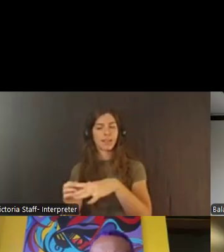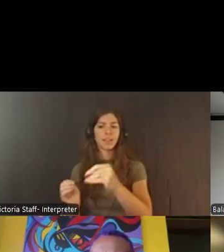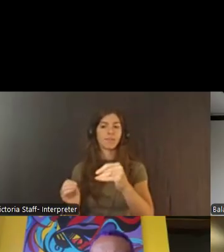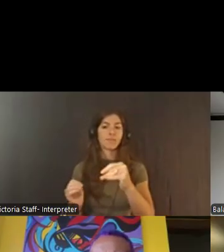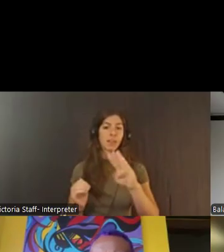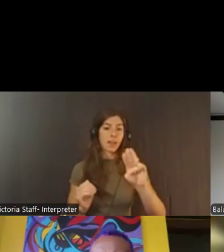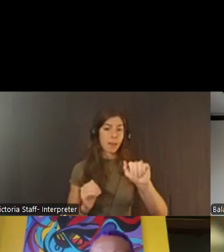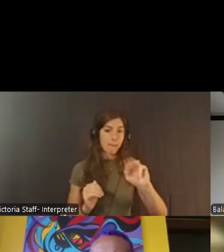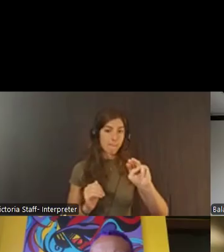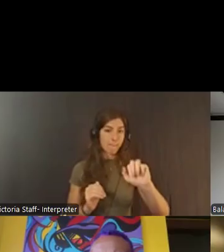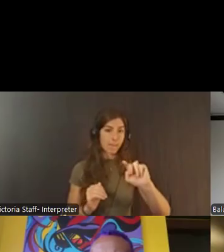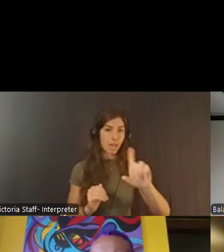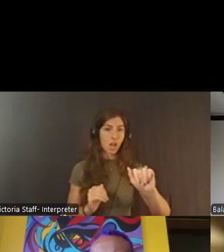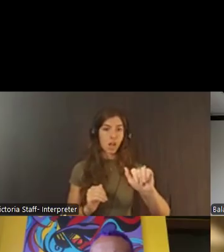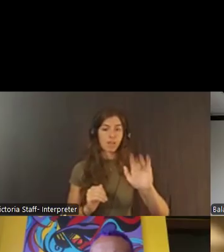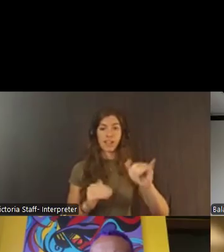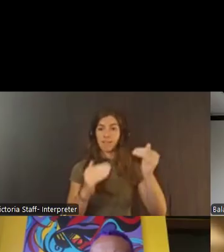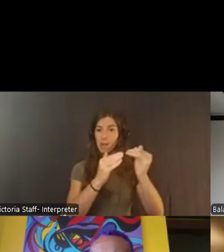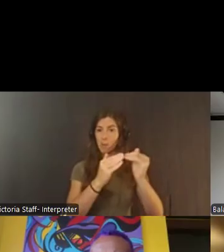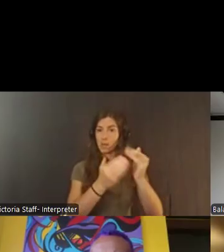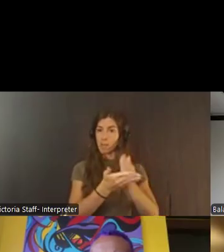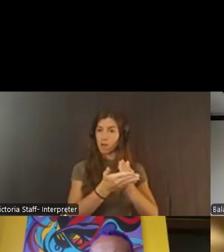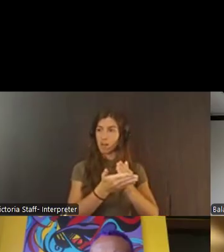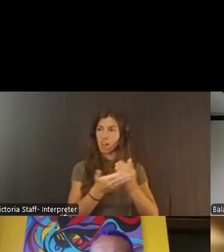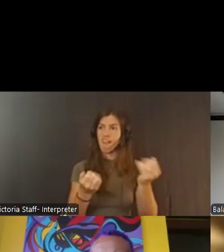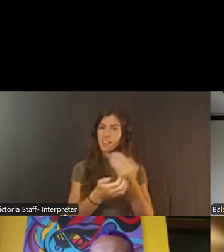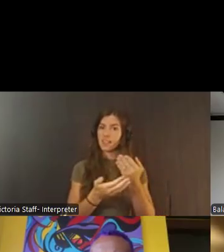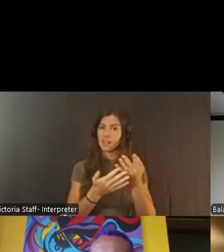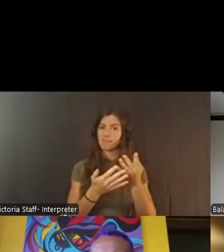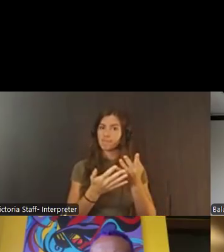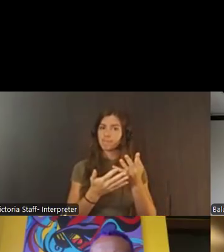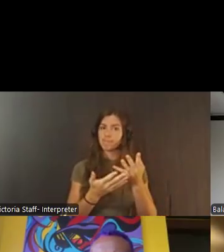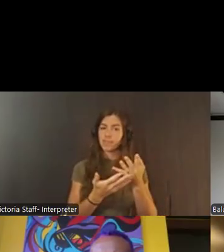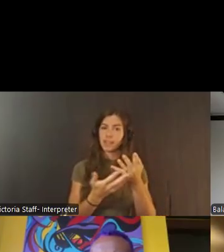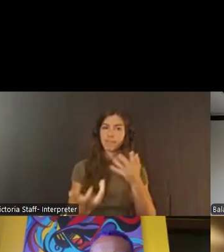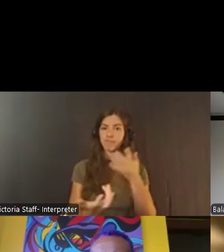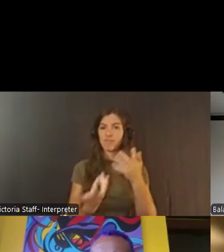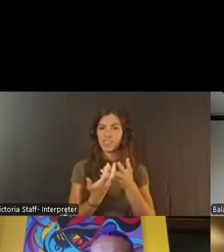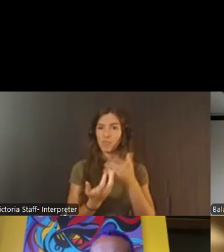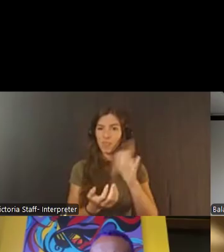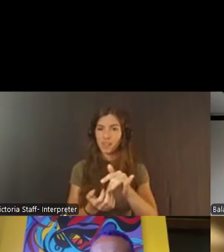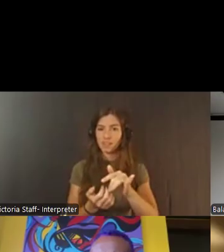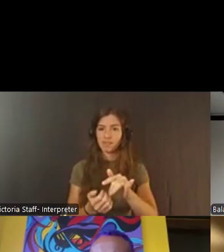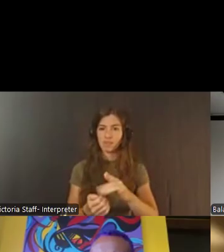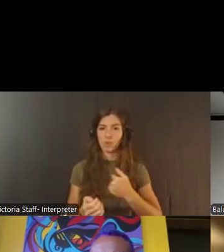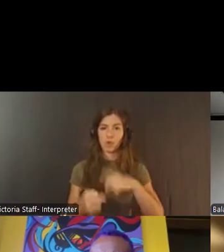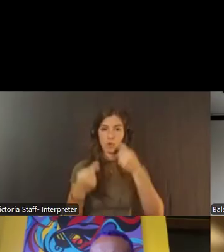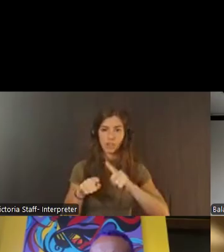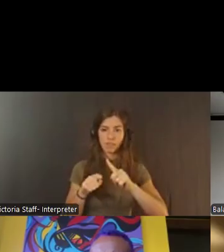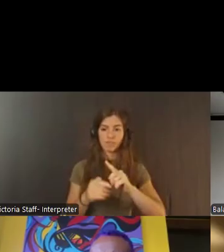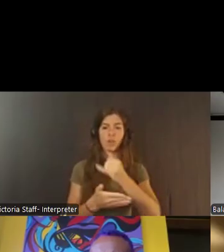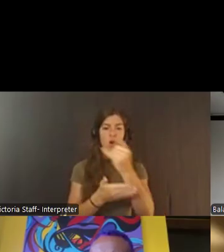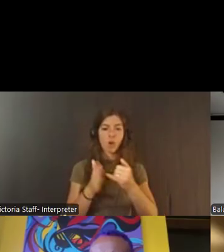mentioning, obviously everything filters through that. I think we're all in agreement on that. Encouraging artists to prioritize those places